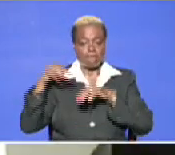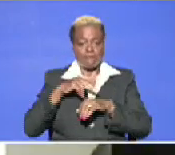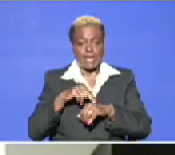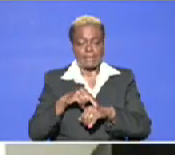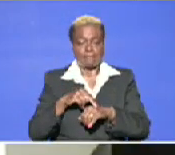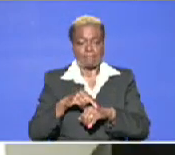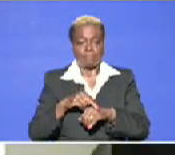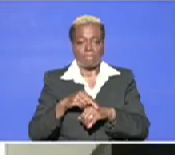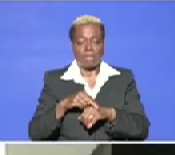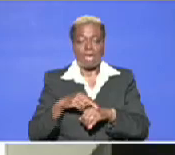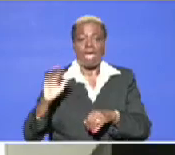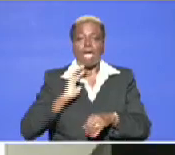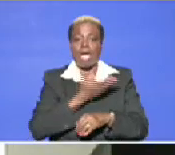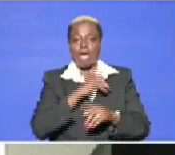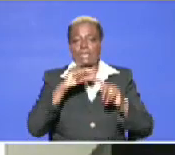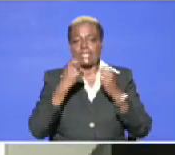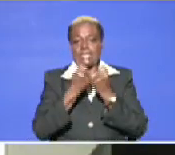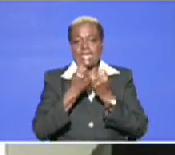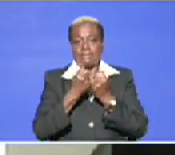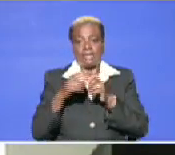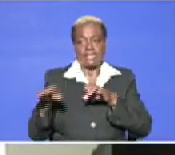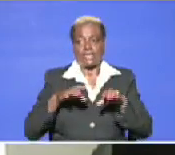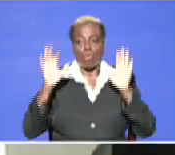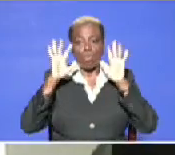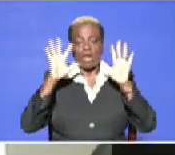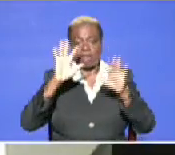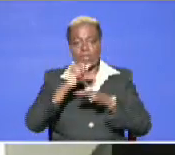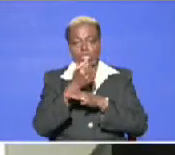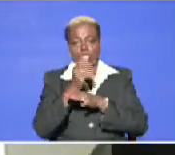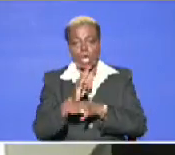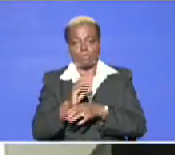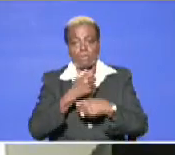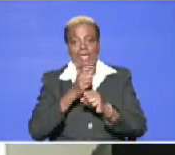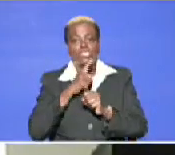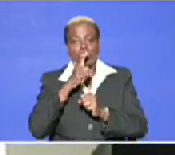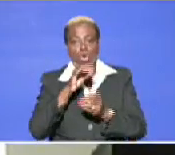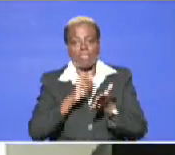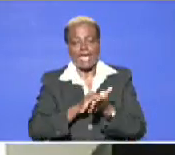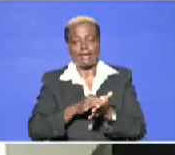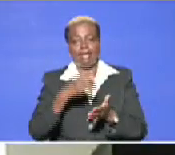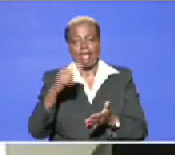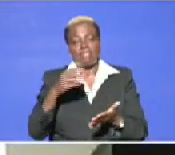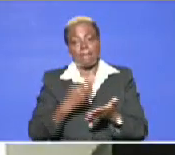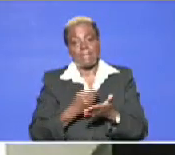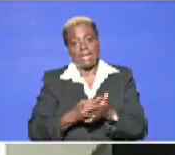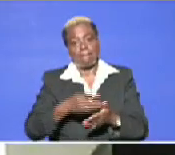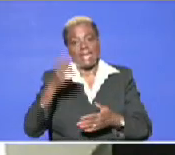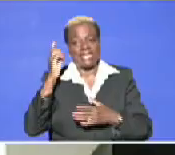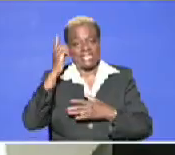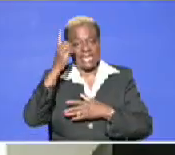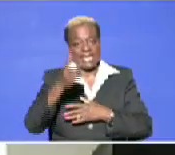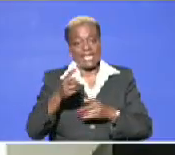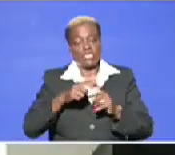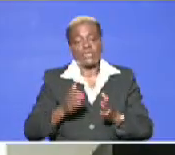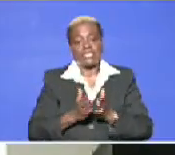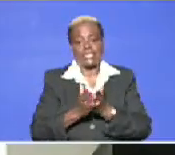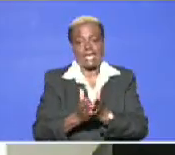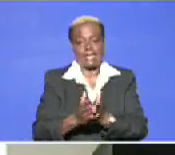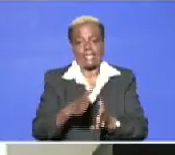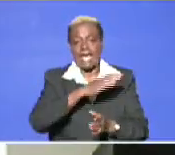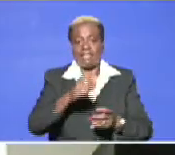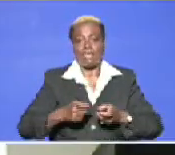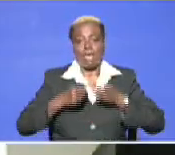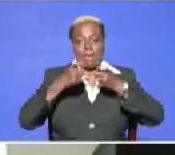our team did an incredible job of ensuring that the funds being dedicated to our sailors and their prize